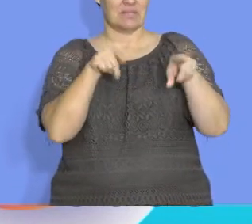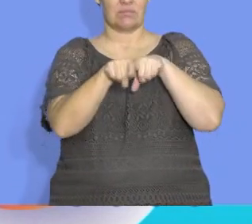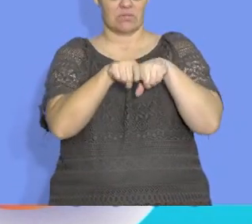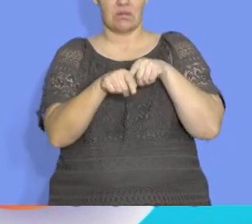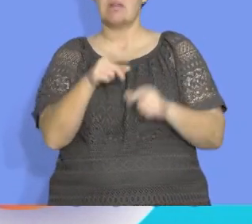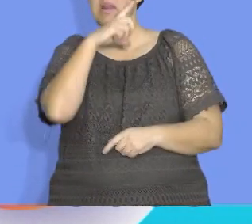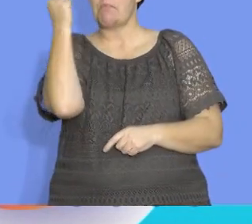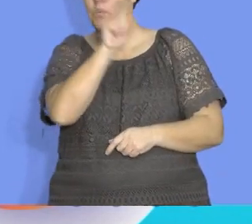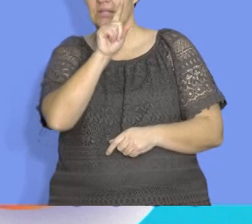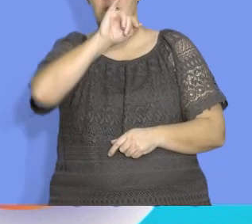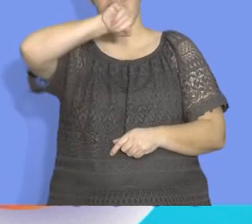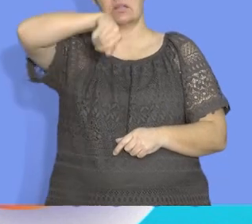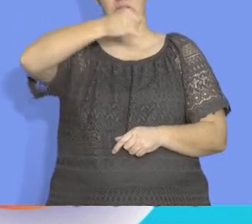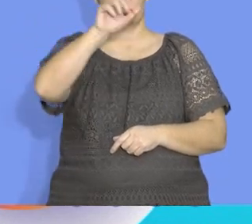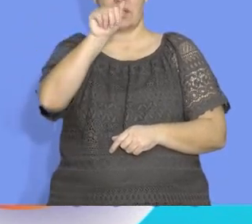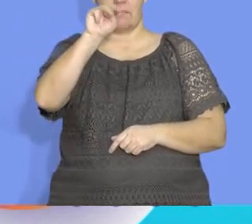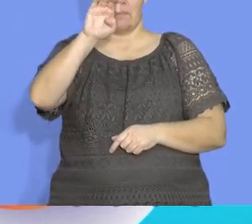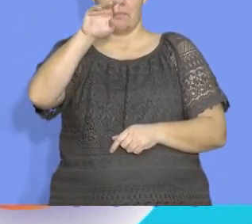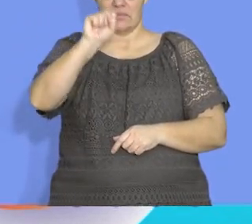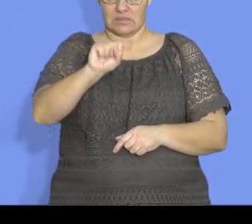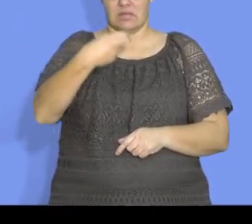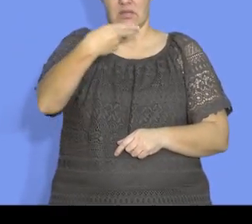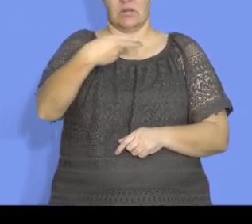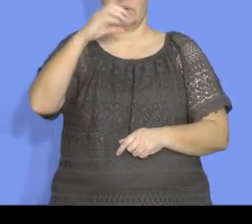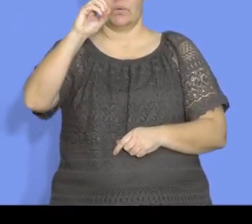done by a man called James Hooke. Let's go and have a look at it.